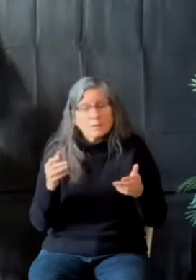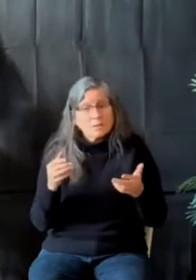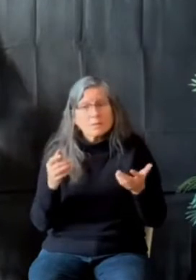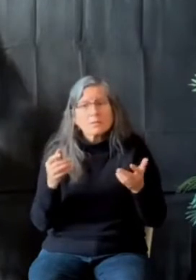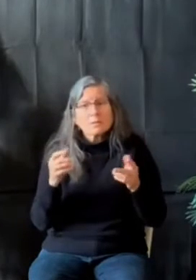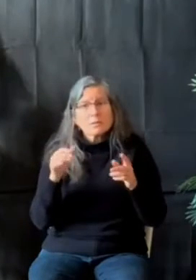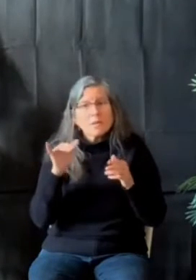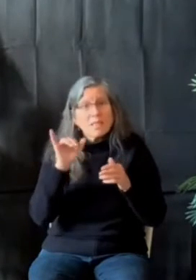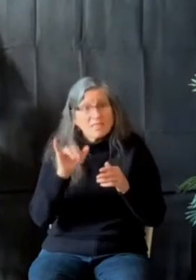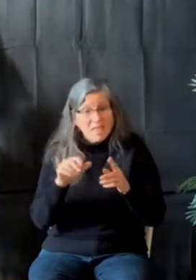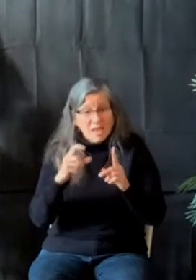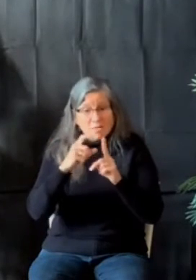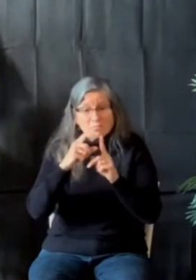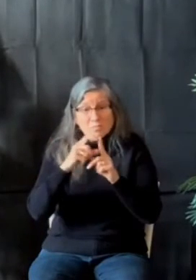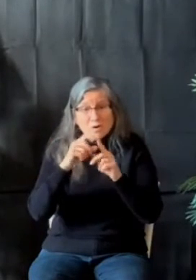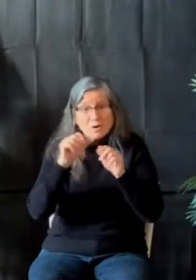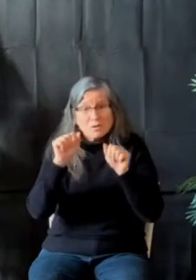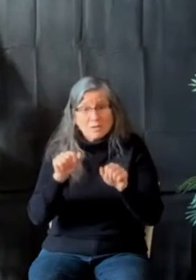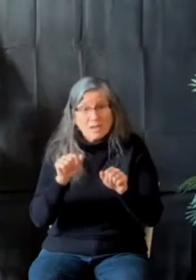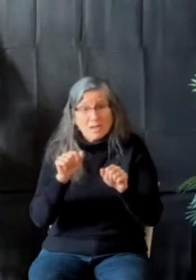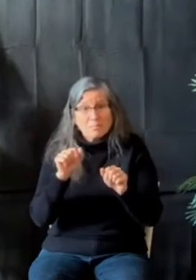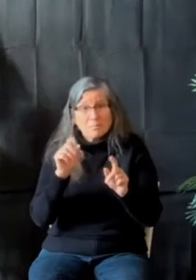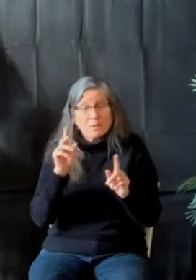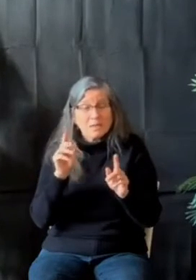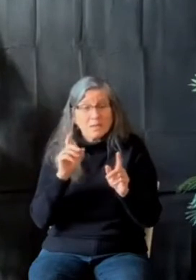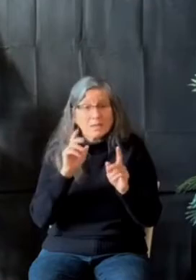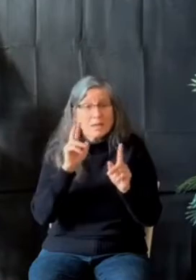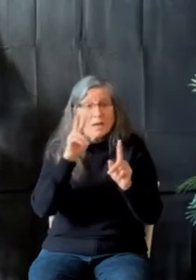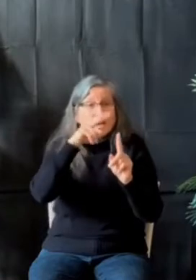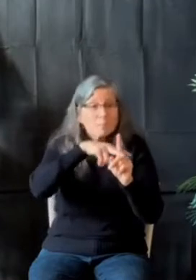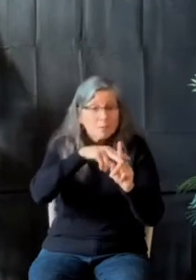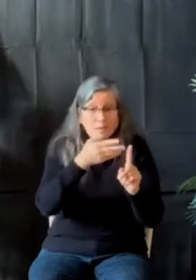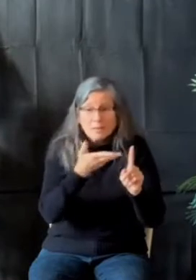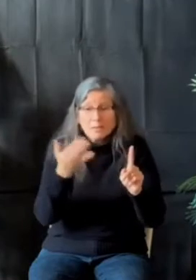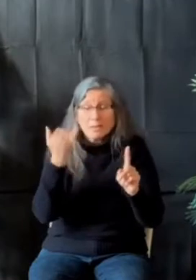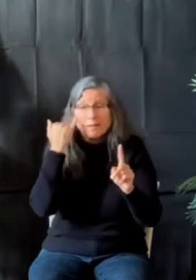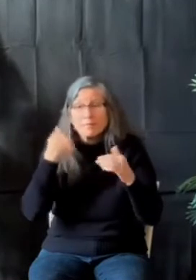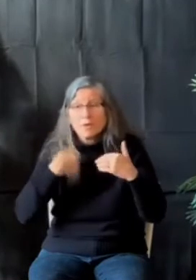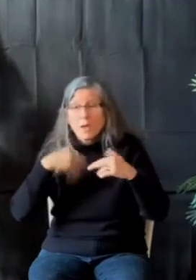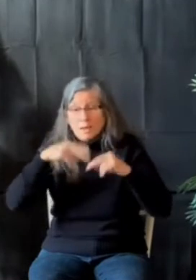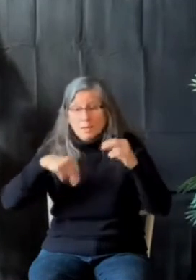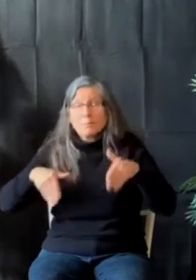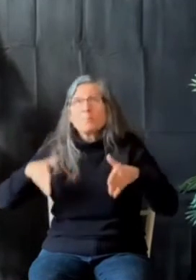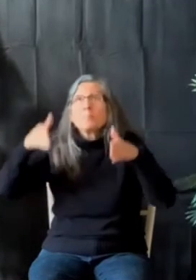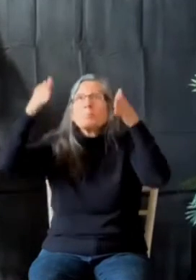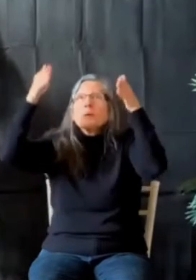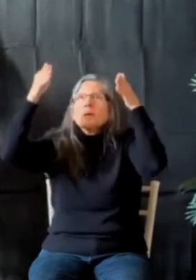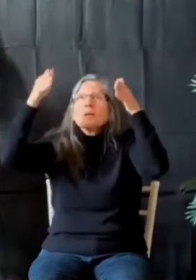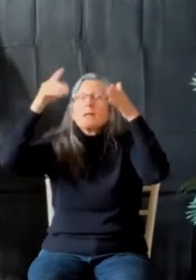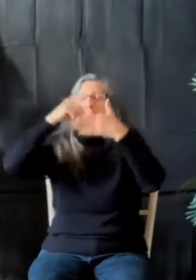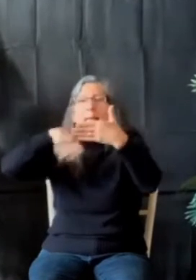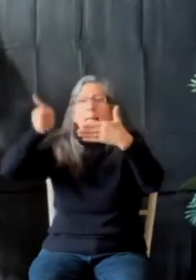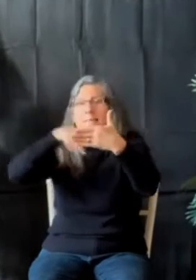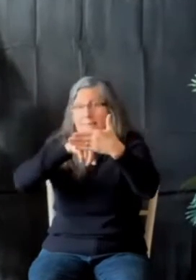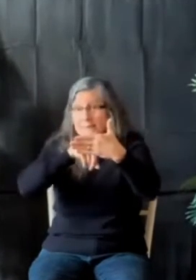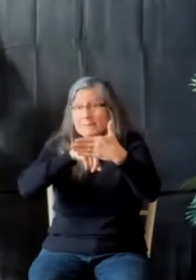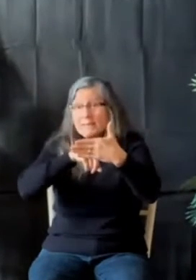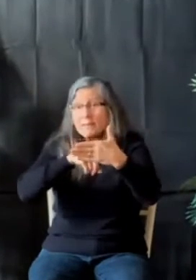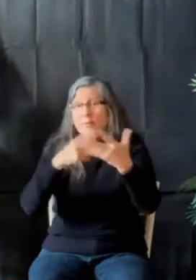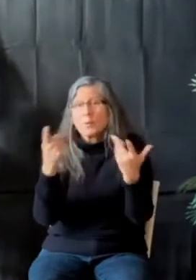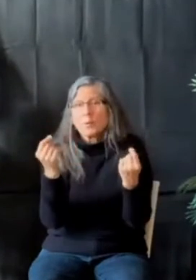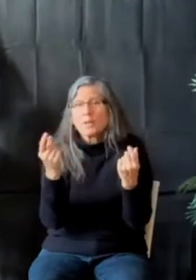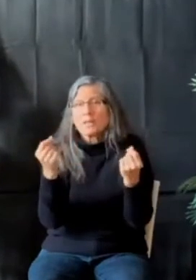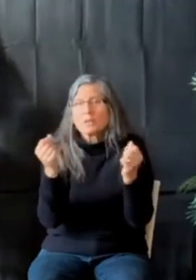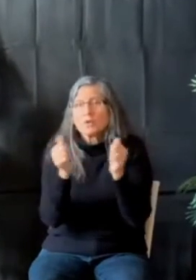katakrino, could be used to deal with things. For example, what if you had a building that was condemned? What do they do to a